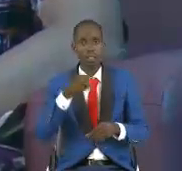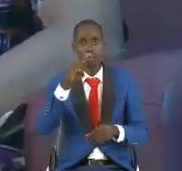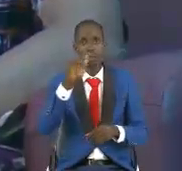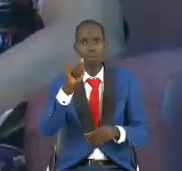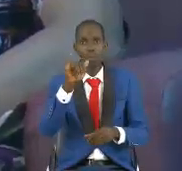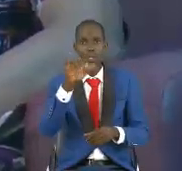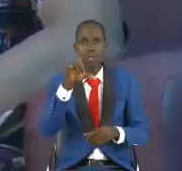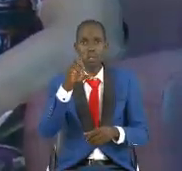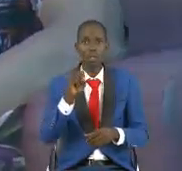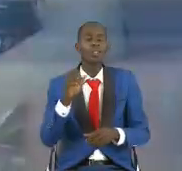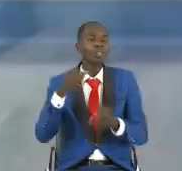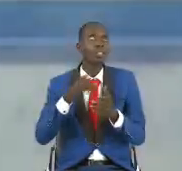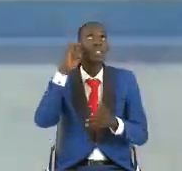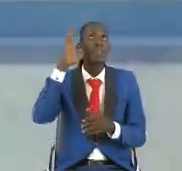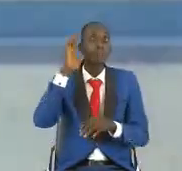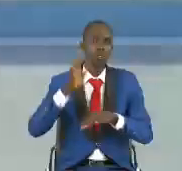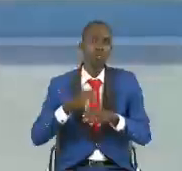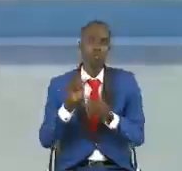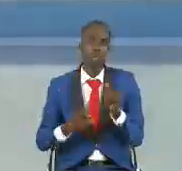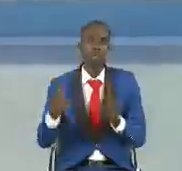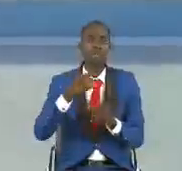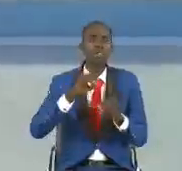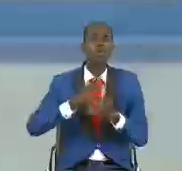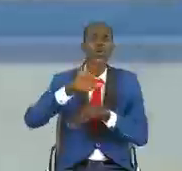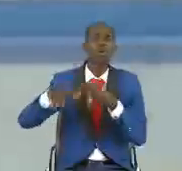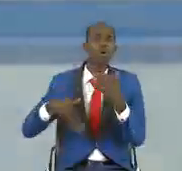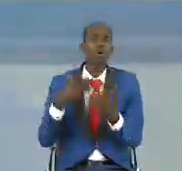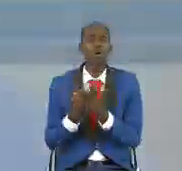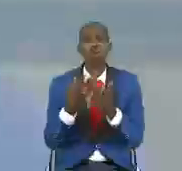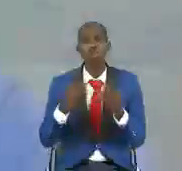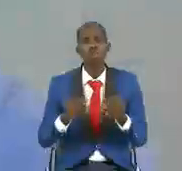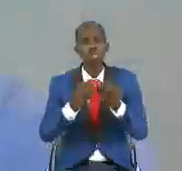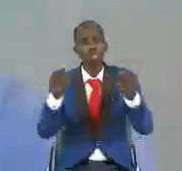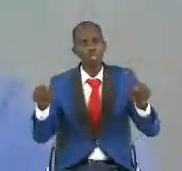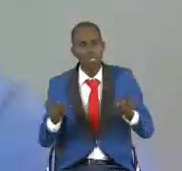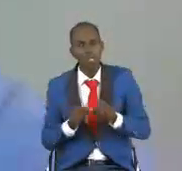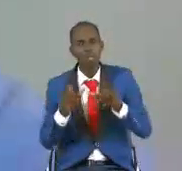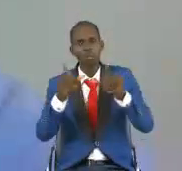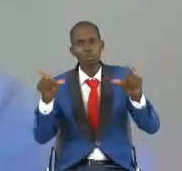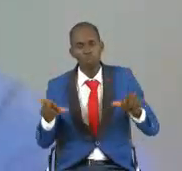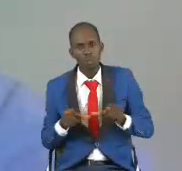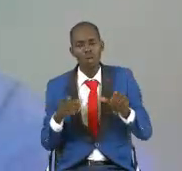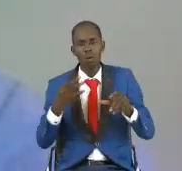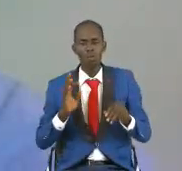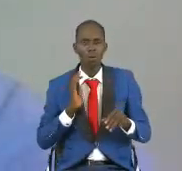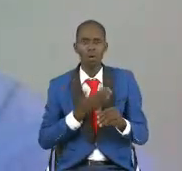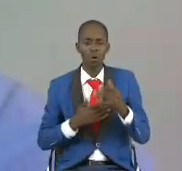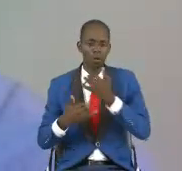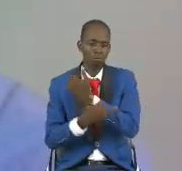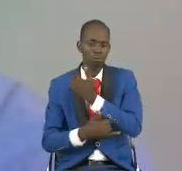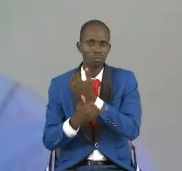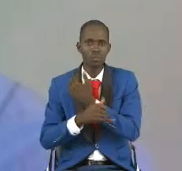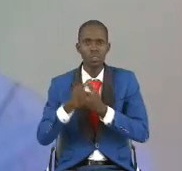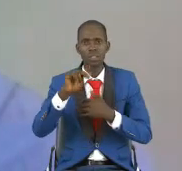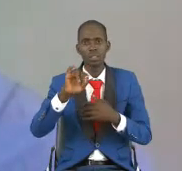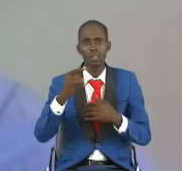touch everyone. In all the regions of the localities, all the communities of our country, Nigeria, it will